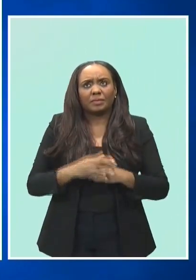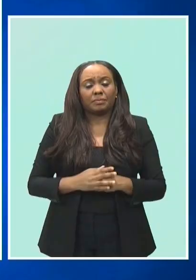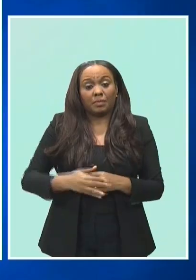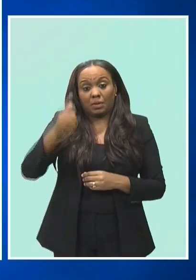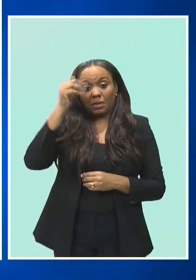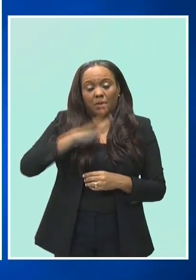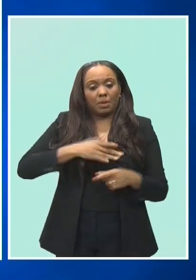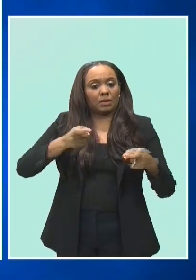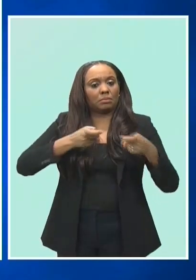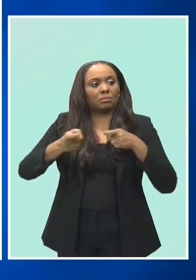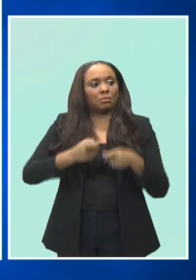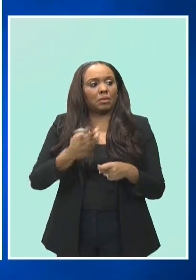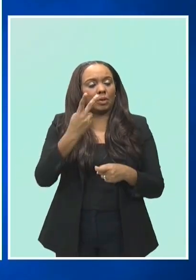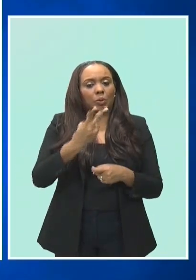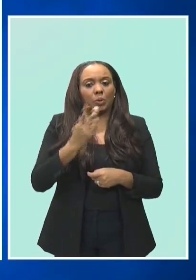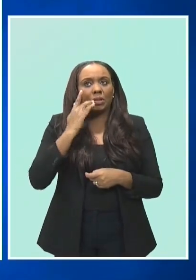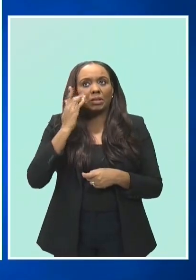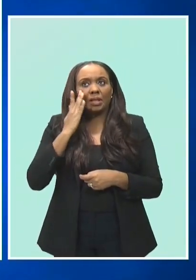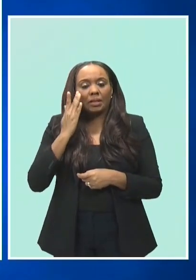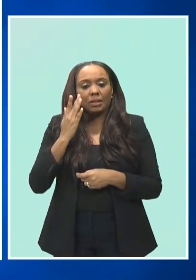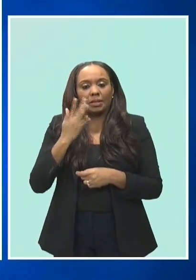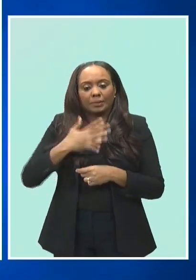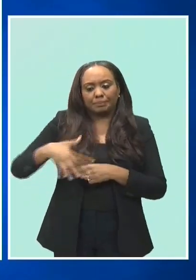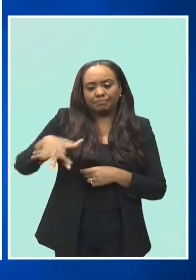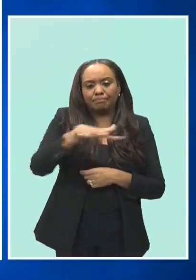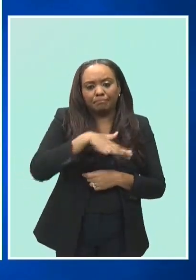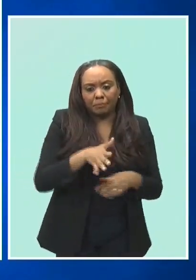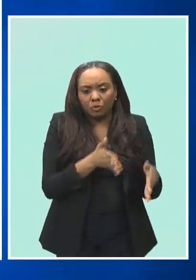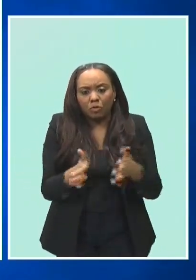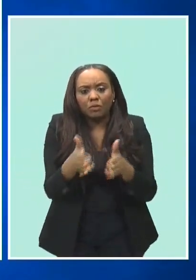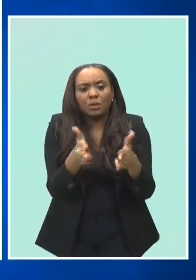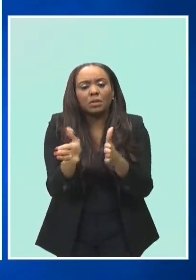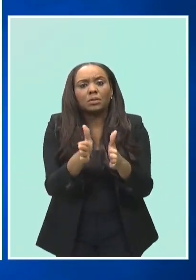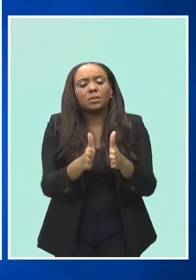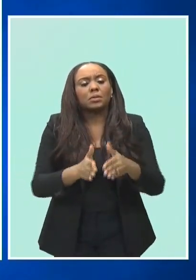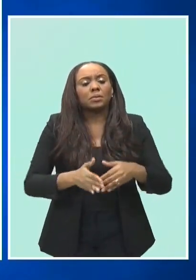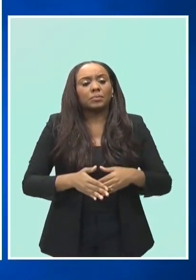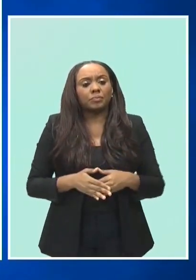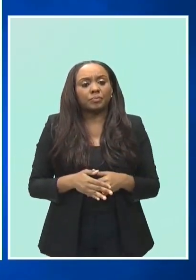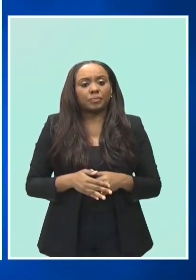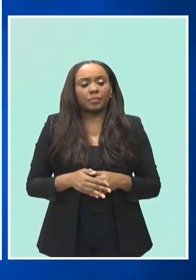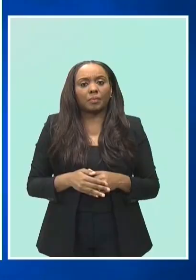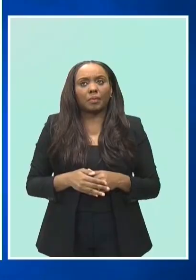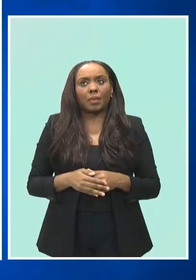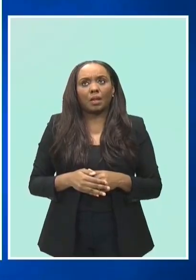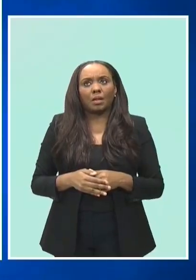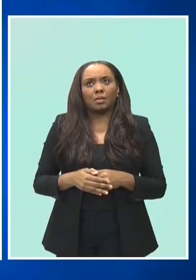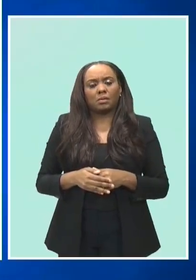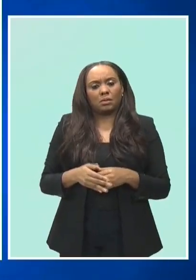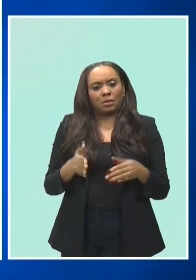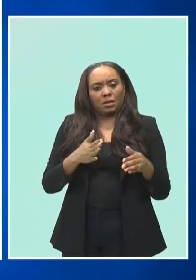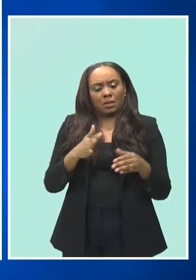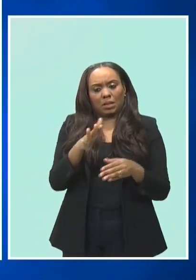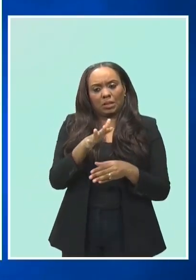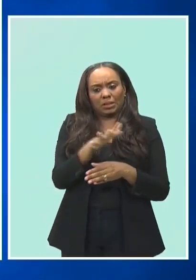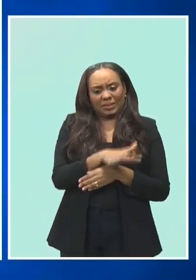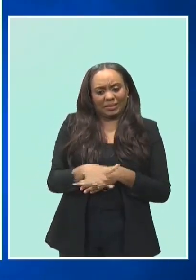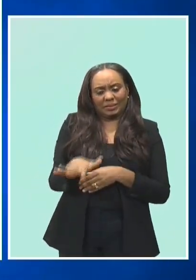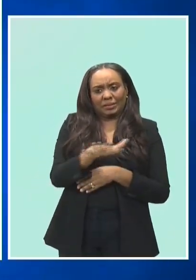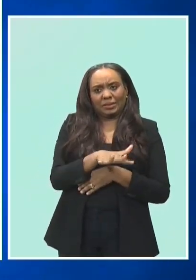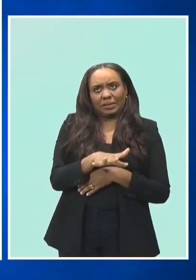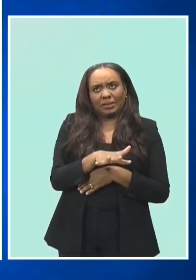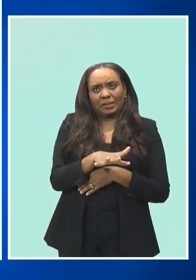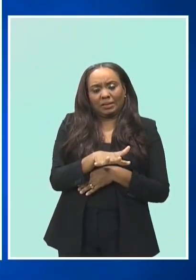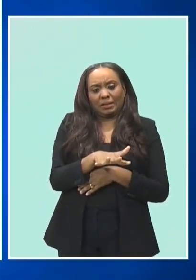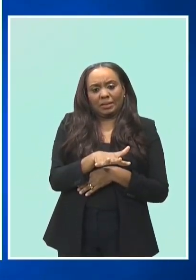and a restaurant all nestled along the river. The tours that we do, the area of the river between here,